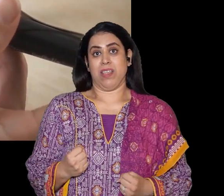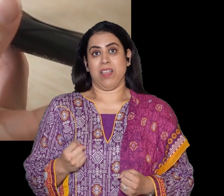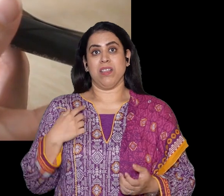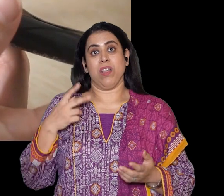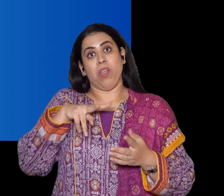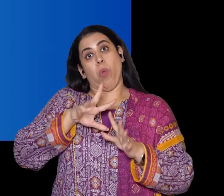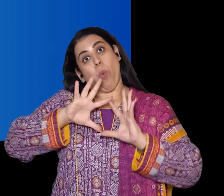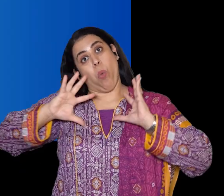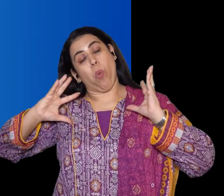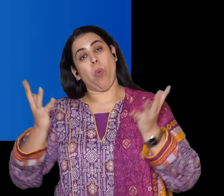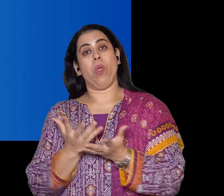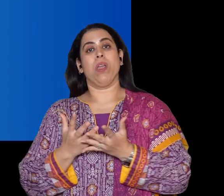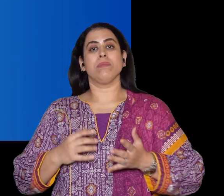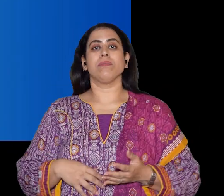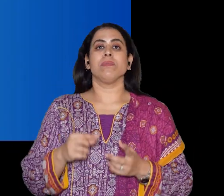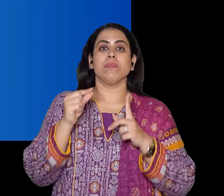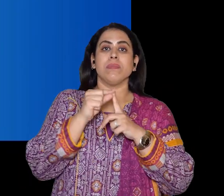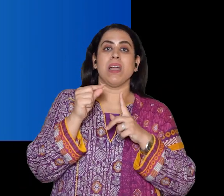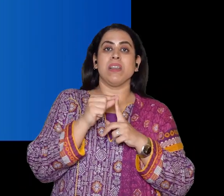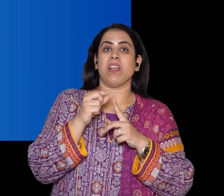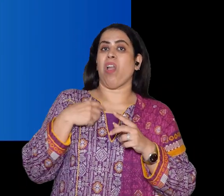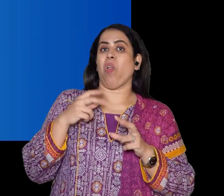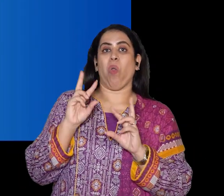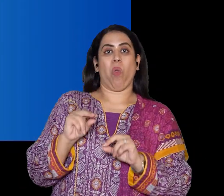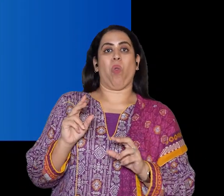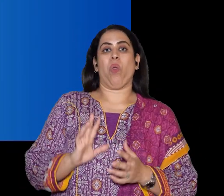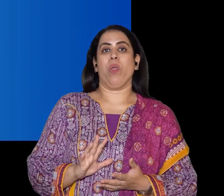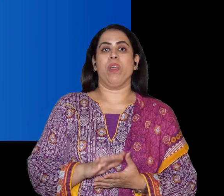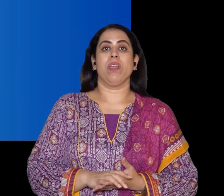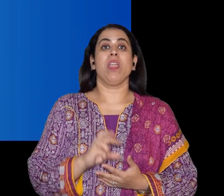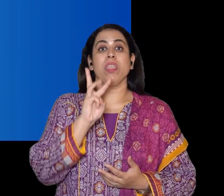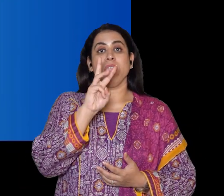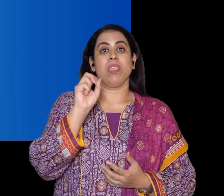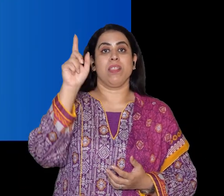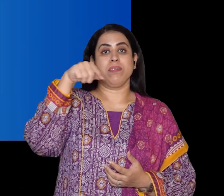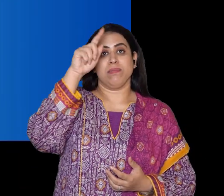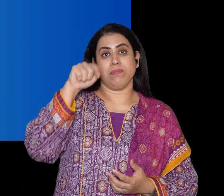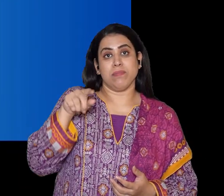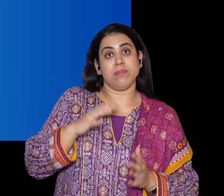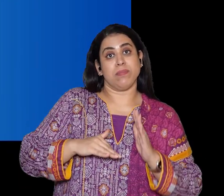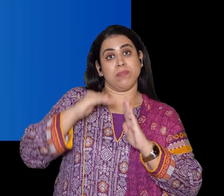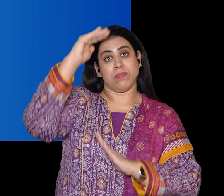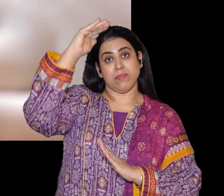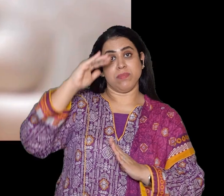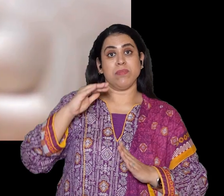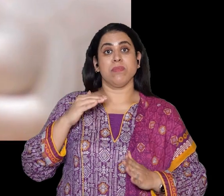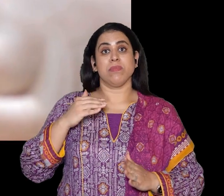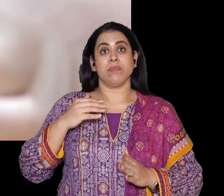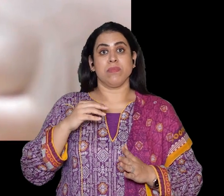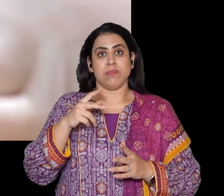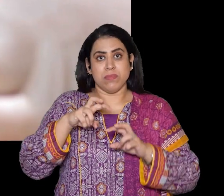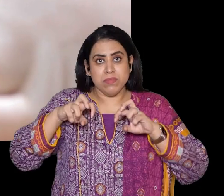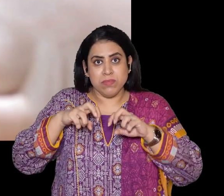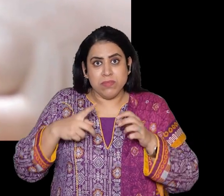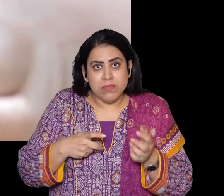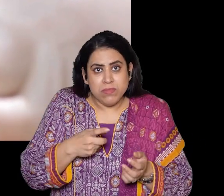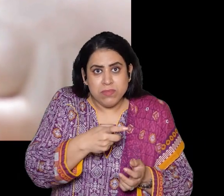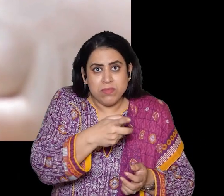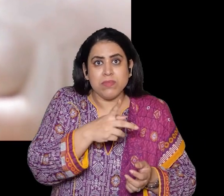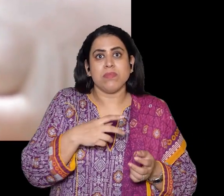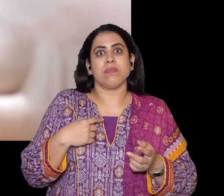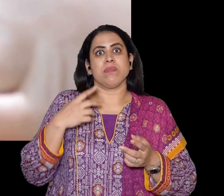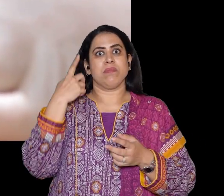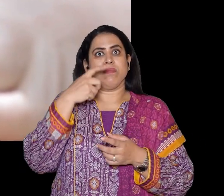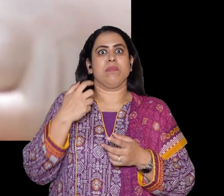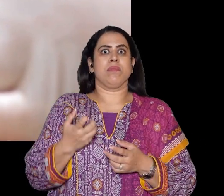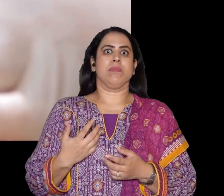concern worldwide, and Pakistan is no exception. With over 30% of the adult population diagnosed with this chronic